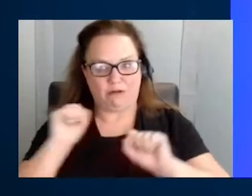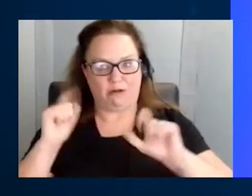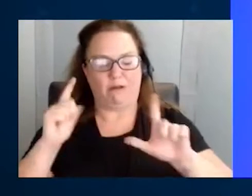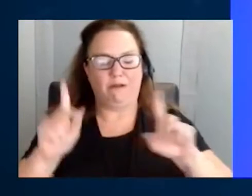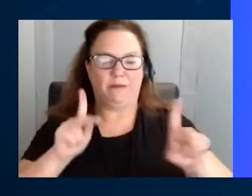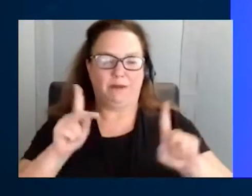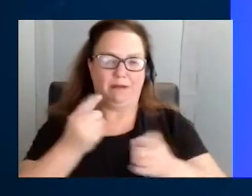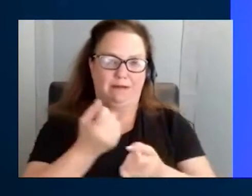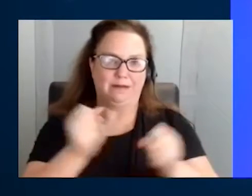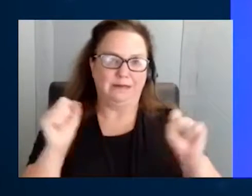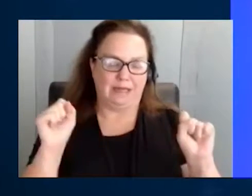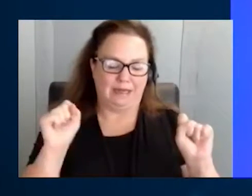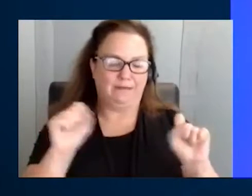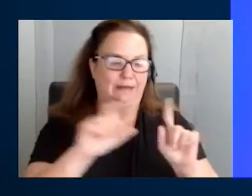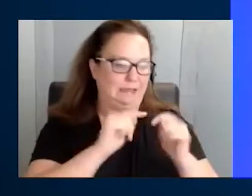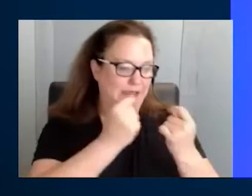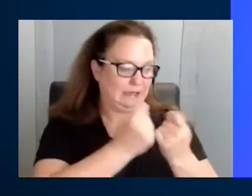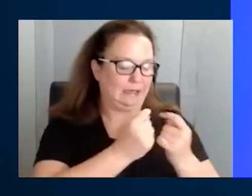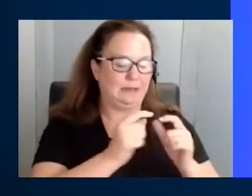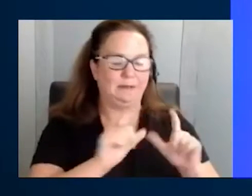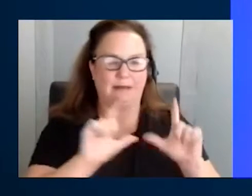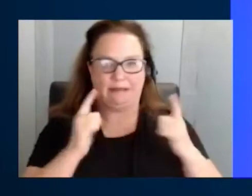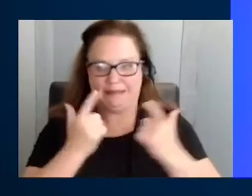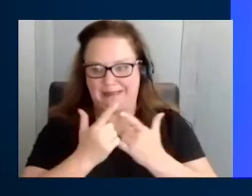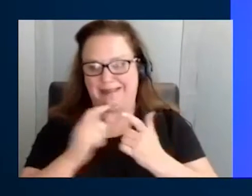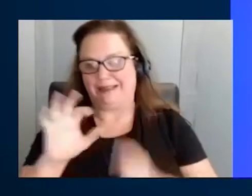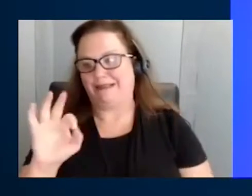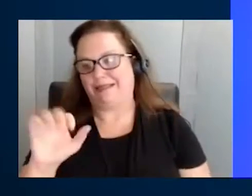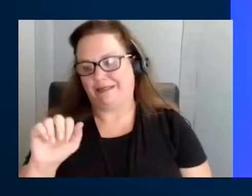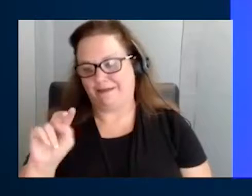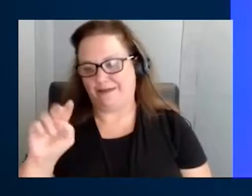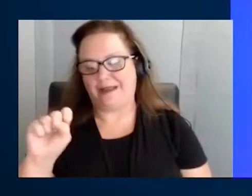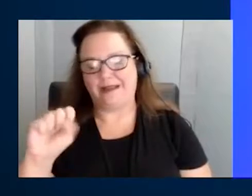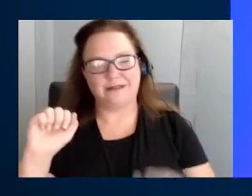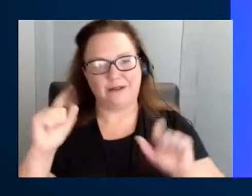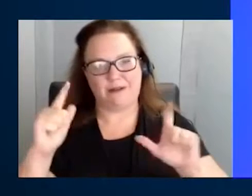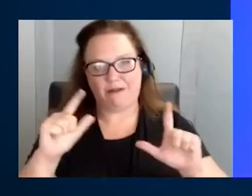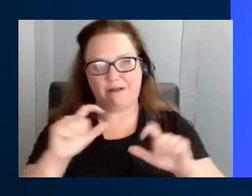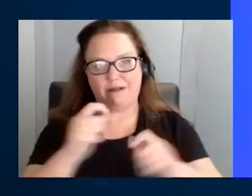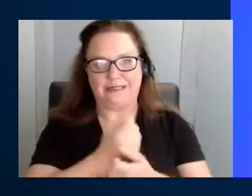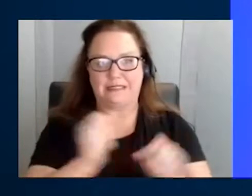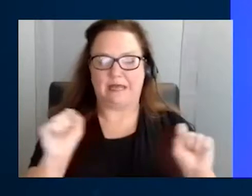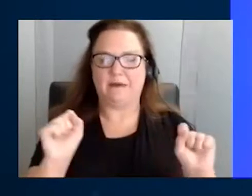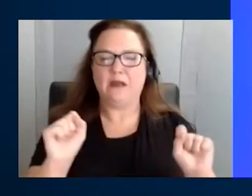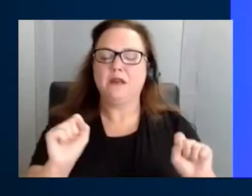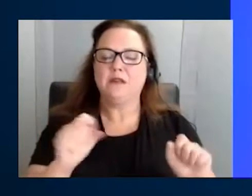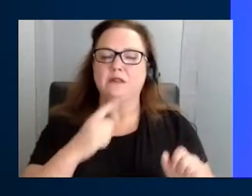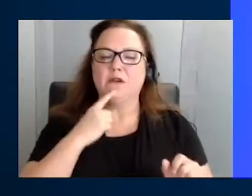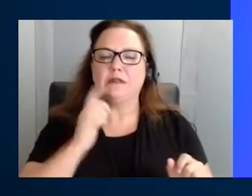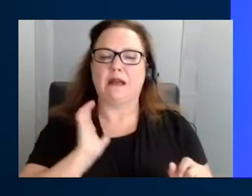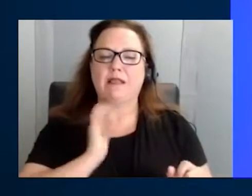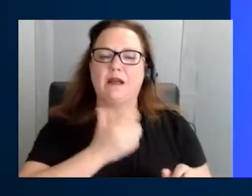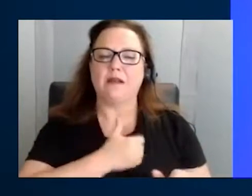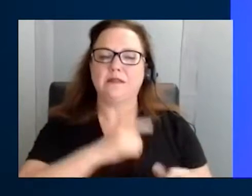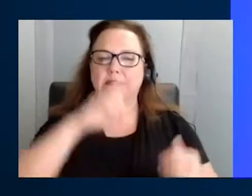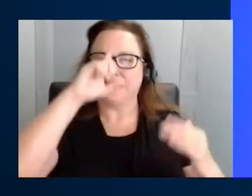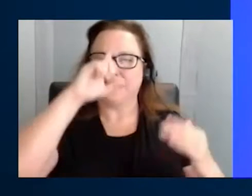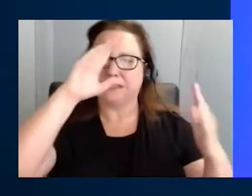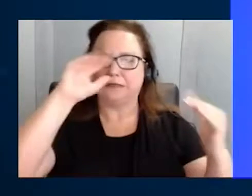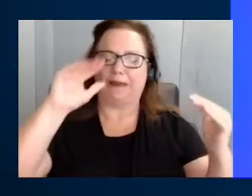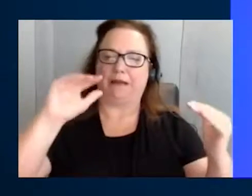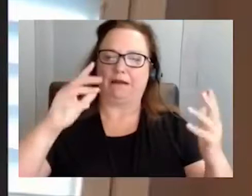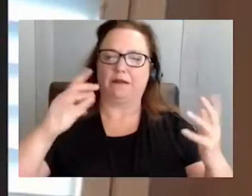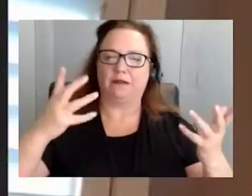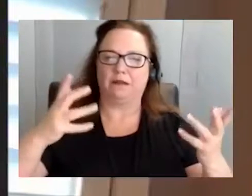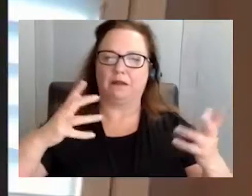and the leagues safe, but also the fans. So I think that's good to hear. So what should fans expect? Are you back to normal even in the